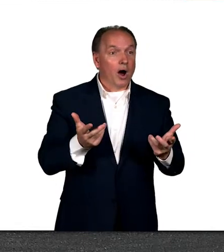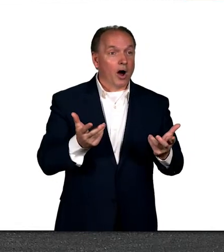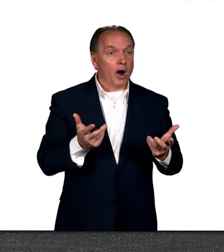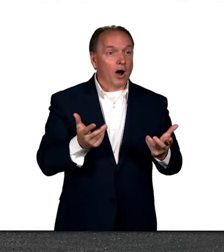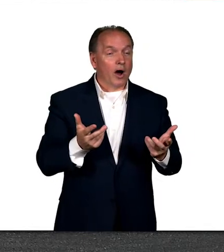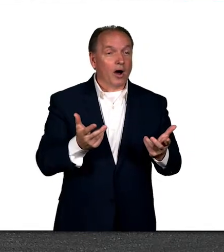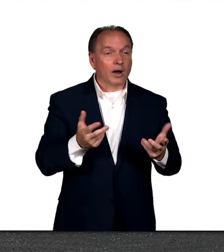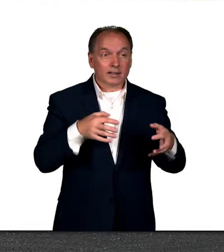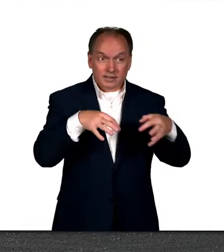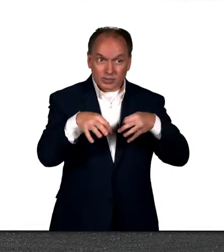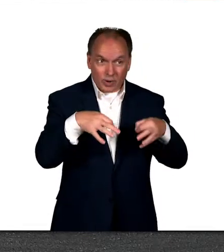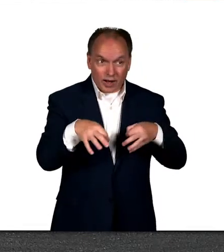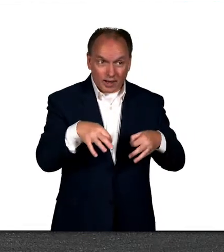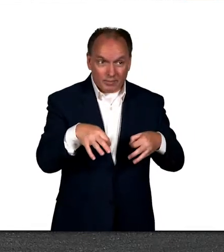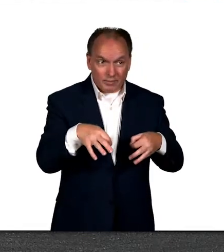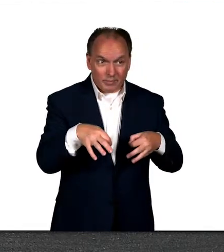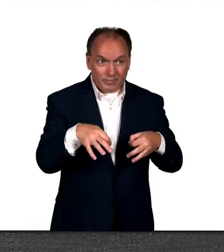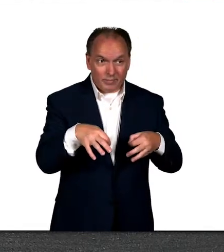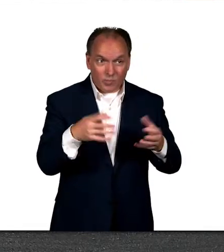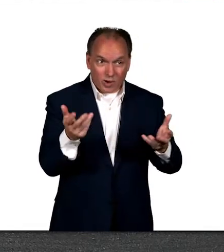is... Okay, describe it.